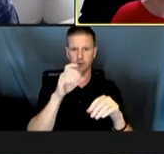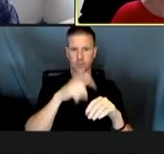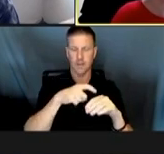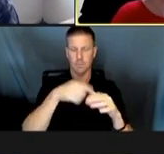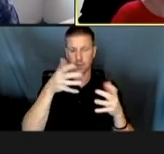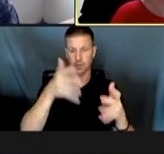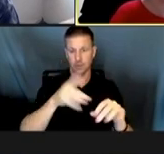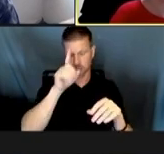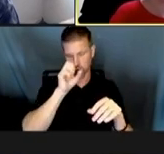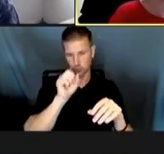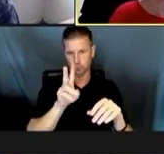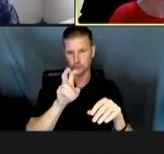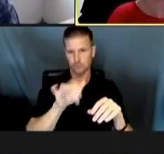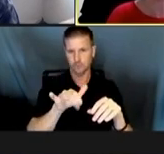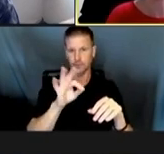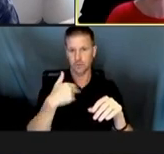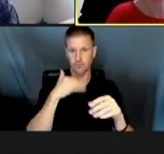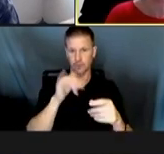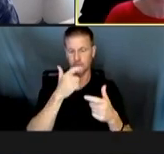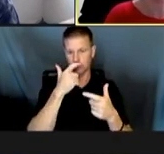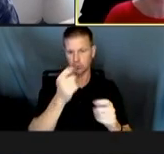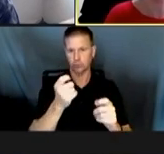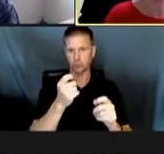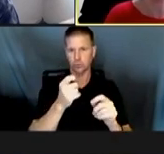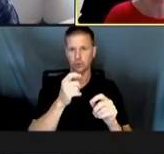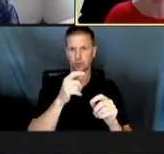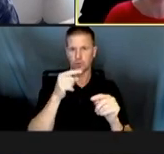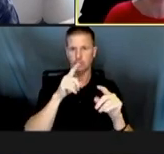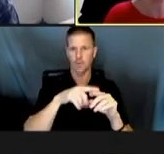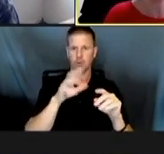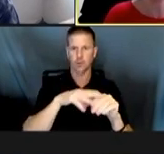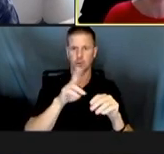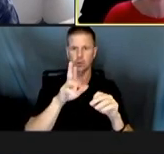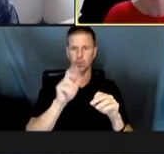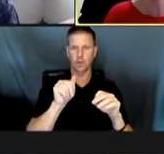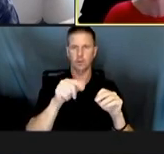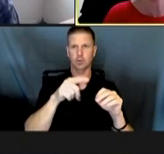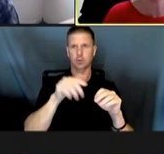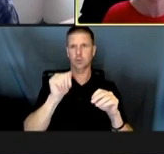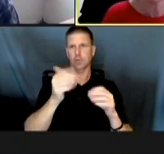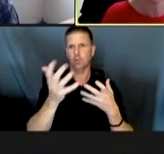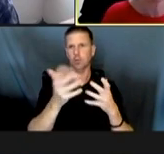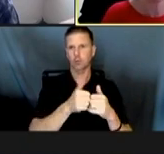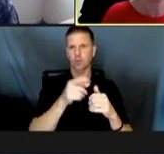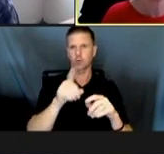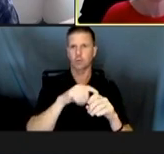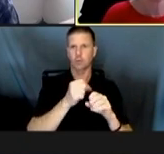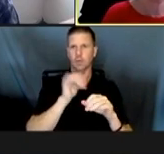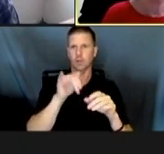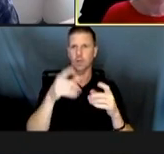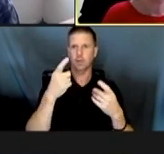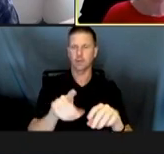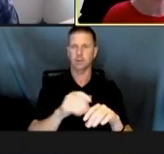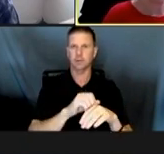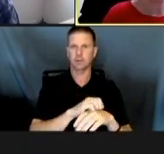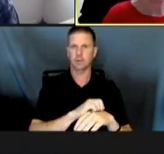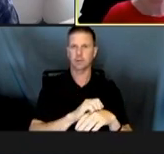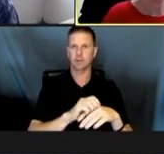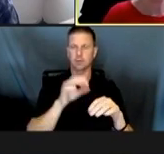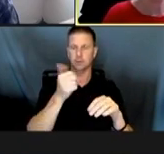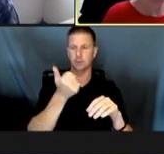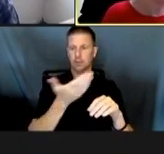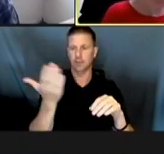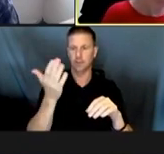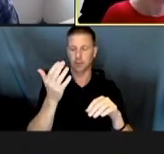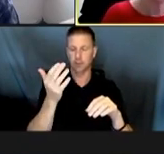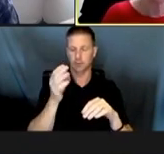the survey. So if you have that interest, please tap back to the URA and they can work with you to make that happen. Is there any